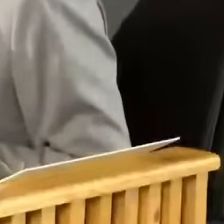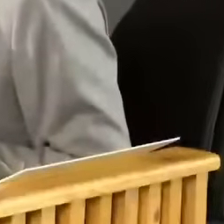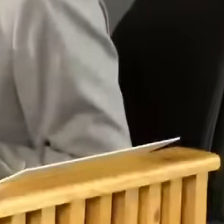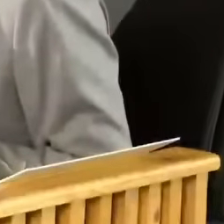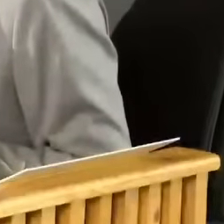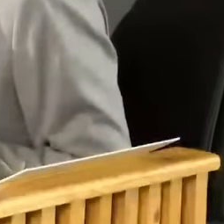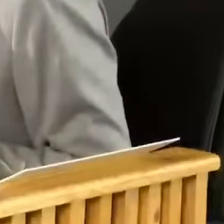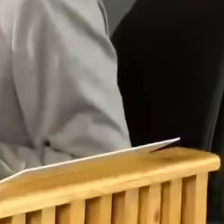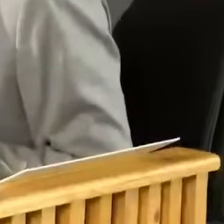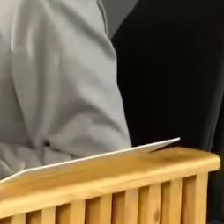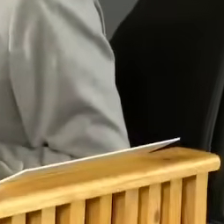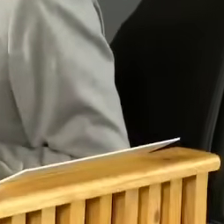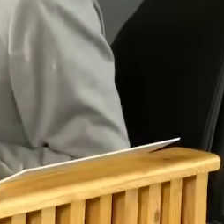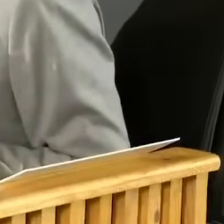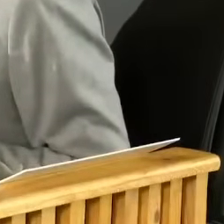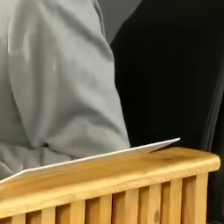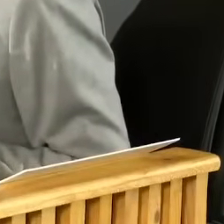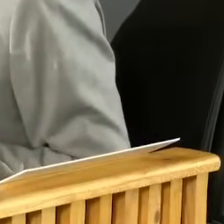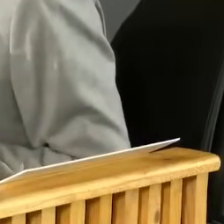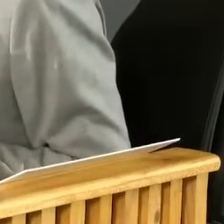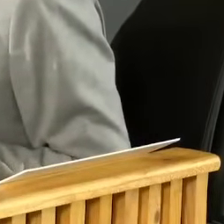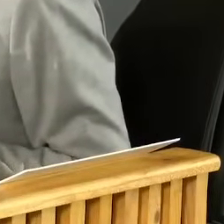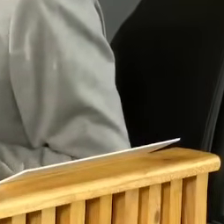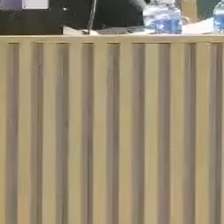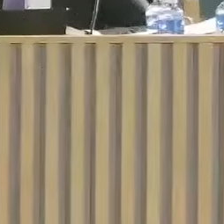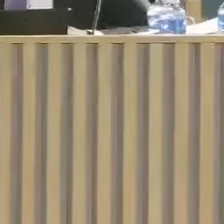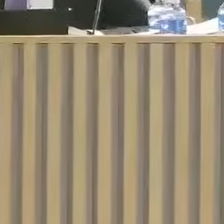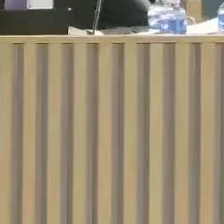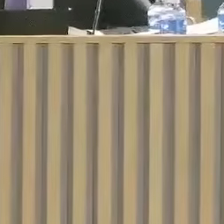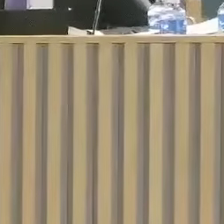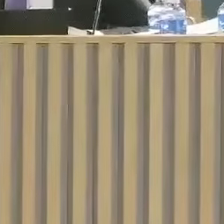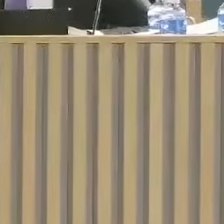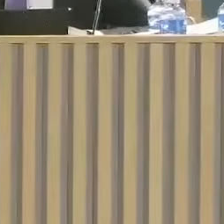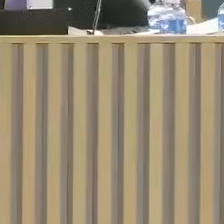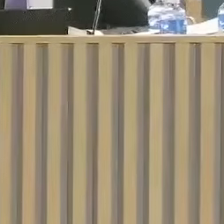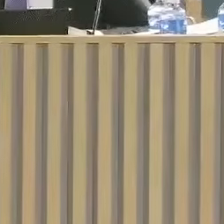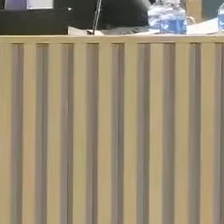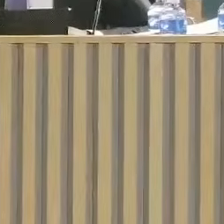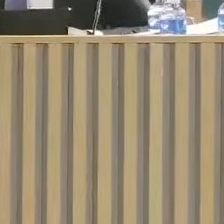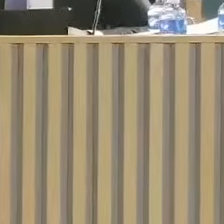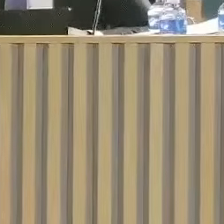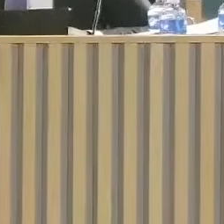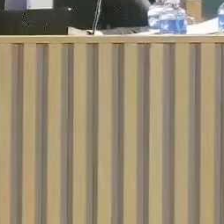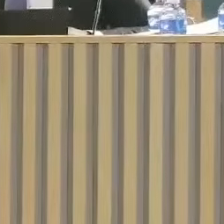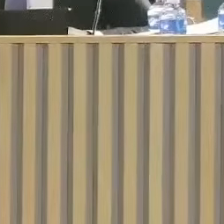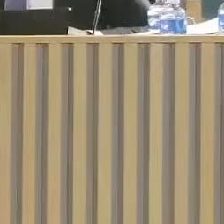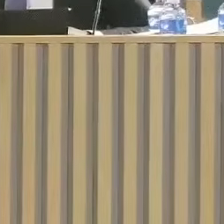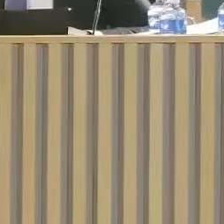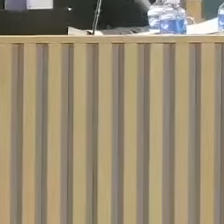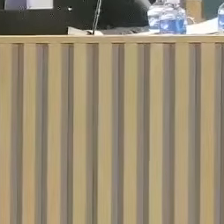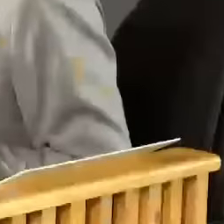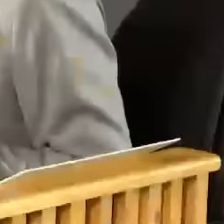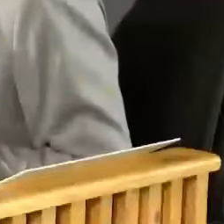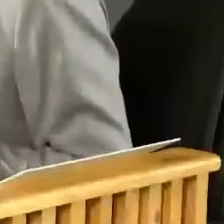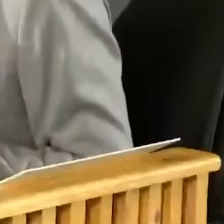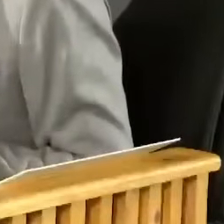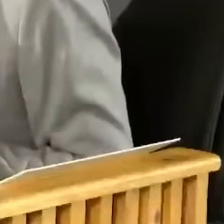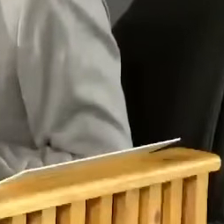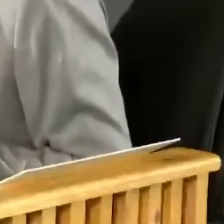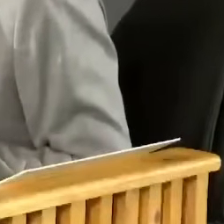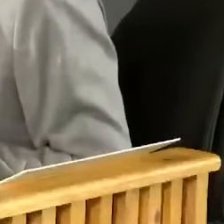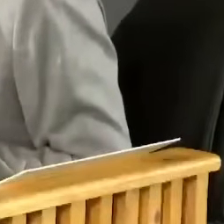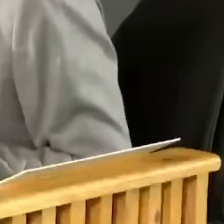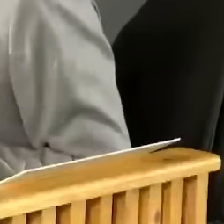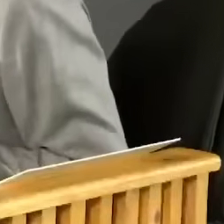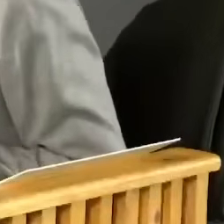get there, I will have forgotten what those were. I don't know about my co-commissioners. Thank you. Please continue, Mr.